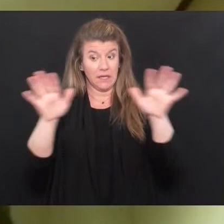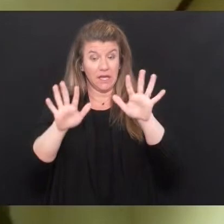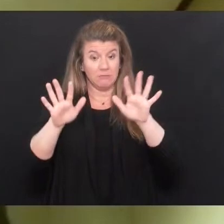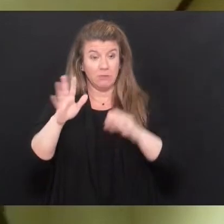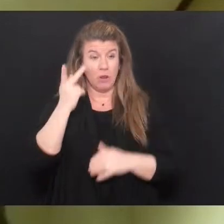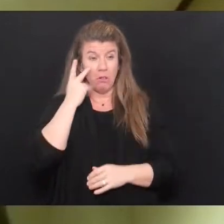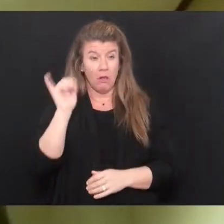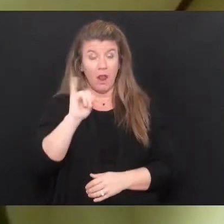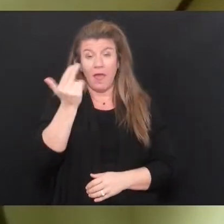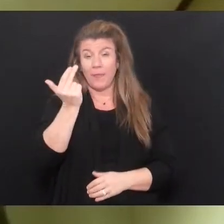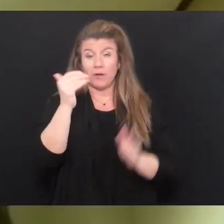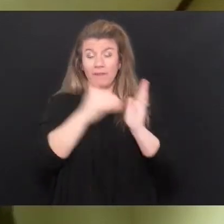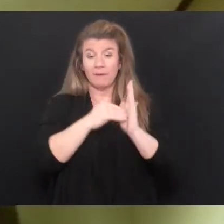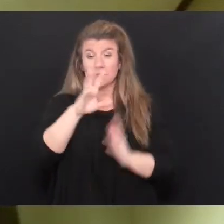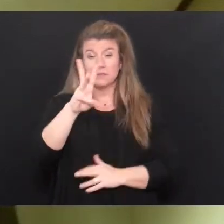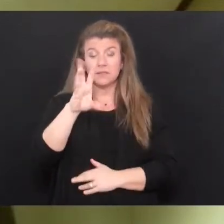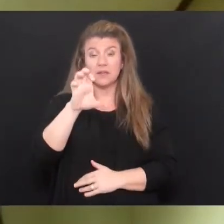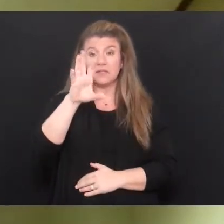been